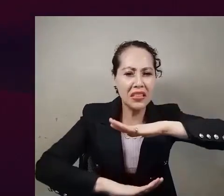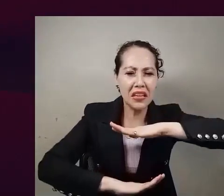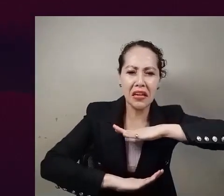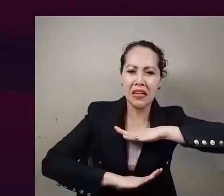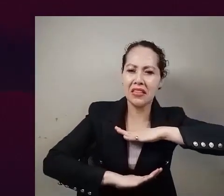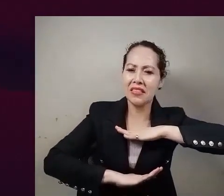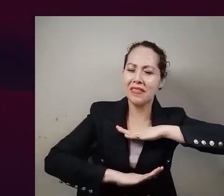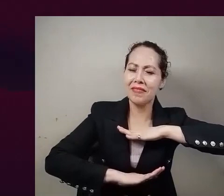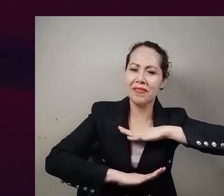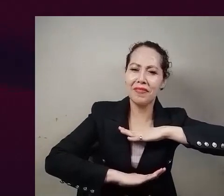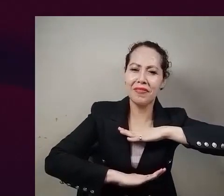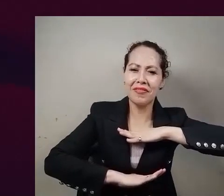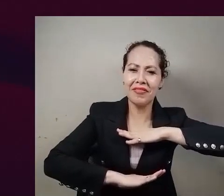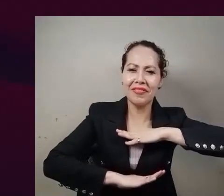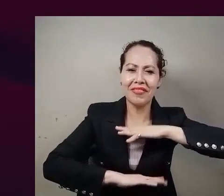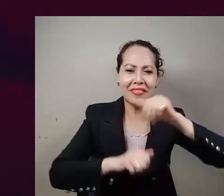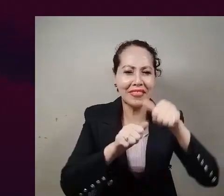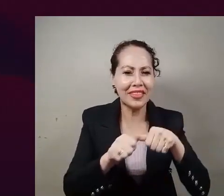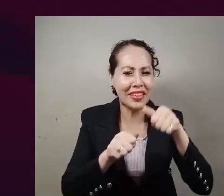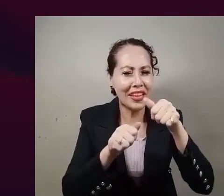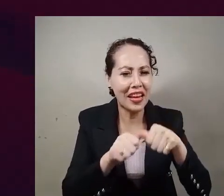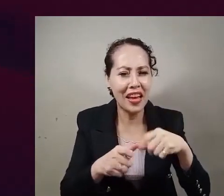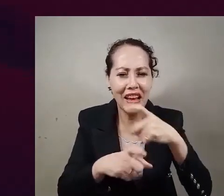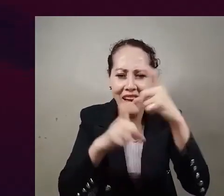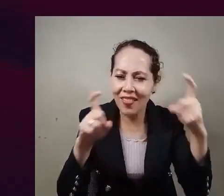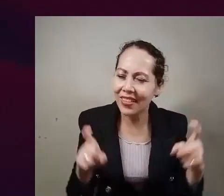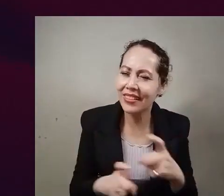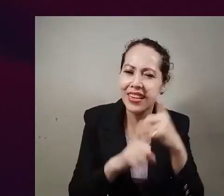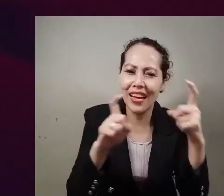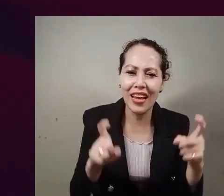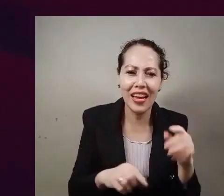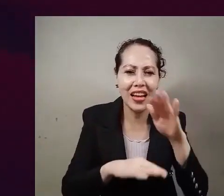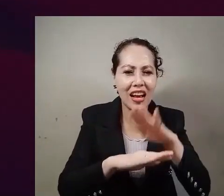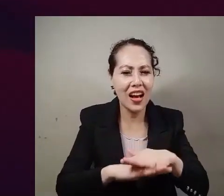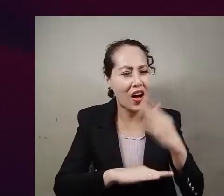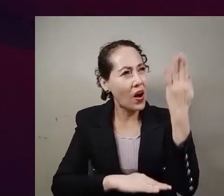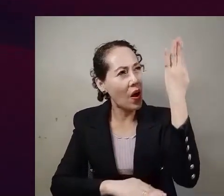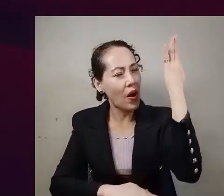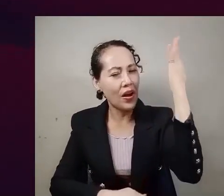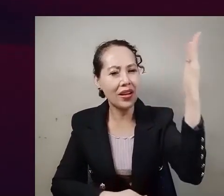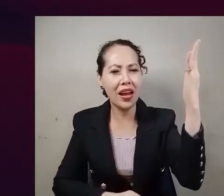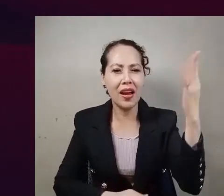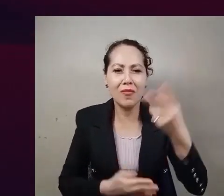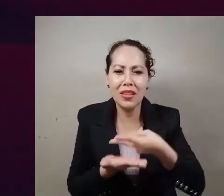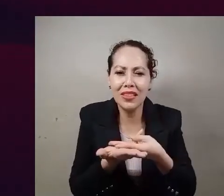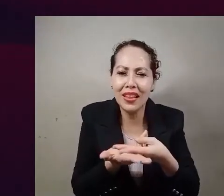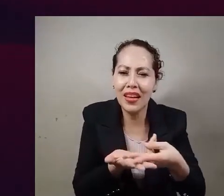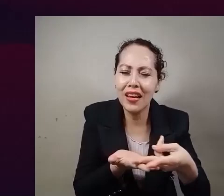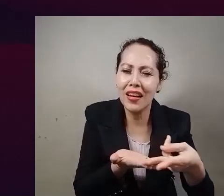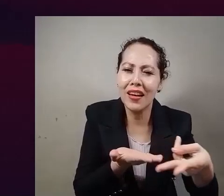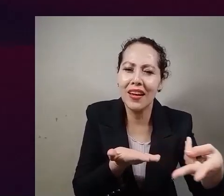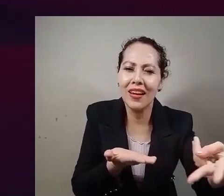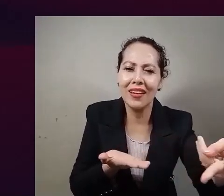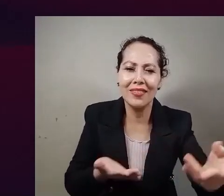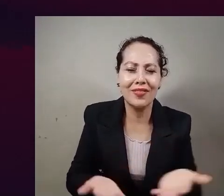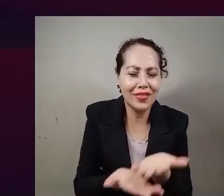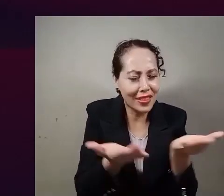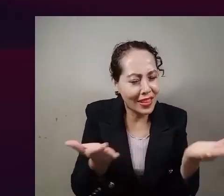was satisfied for every sin. It was